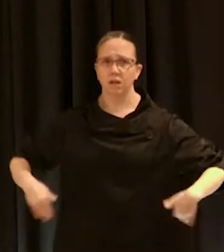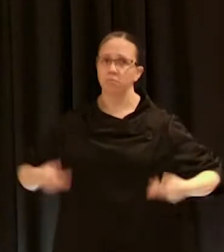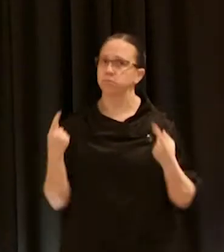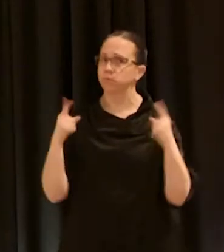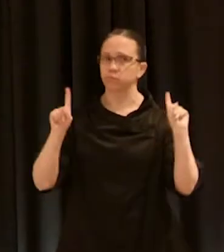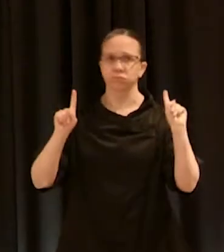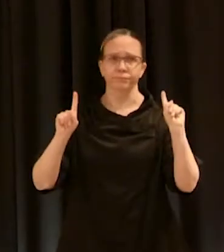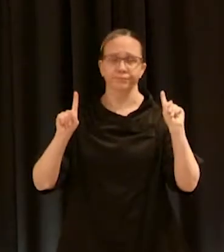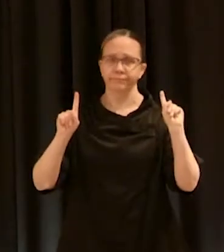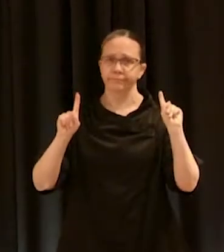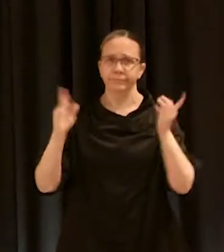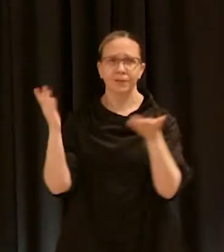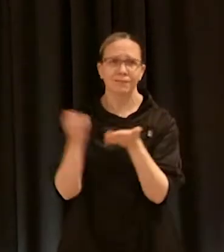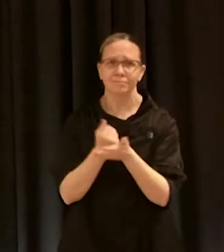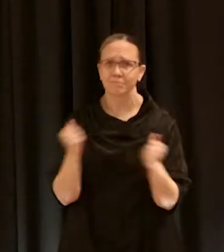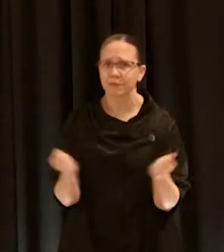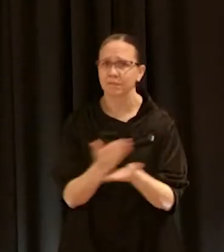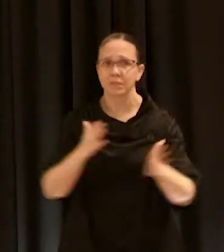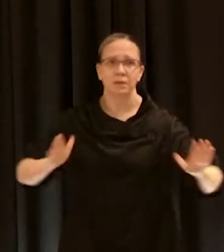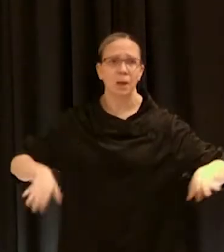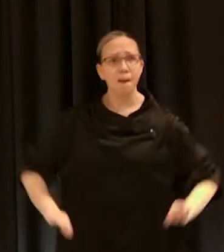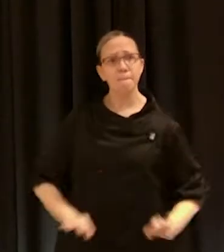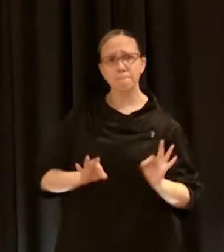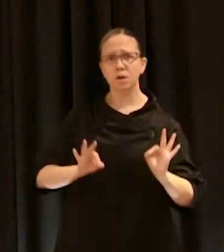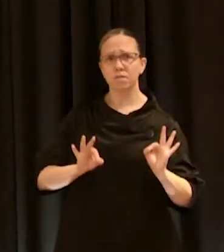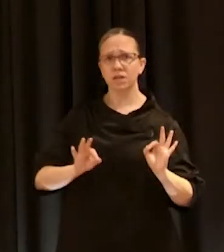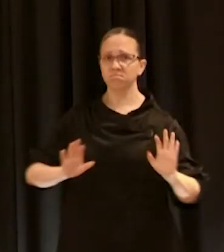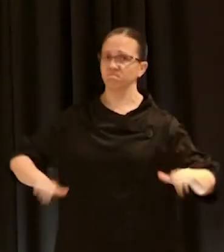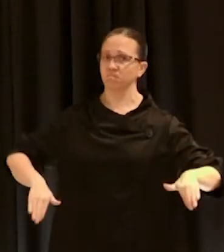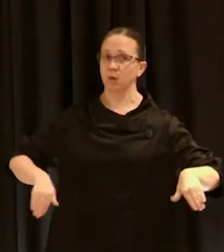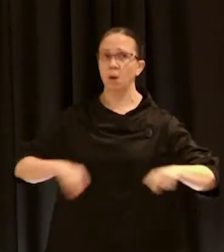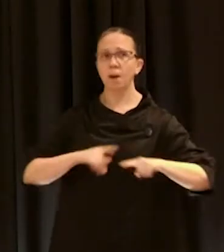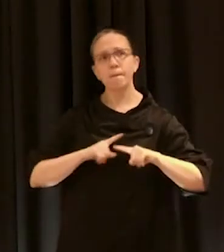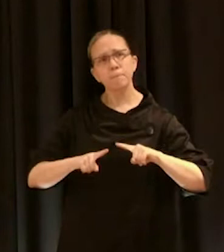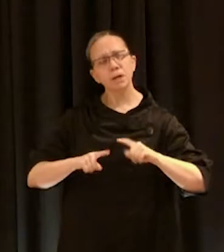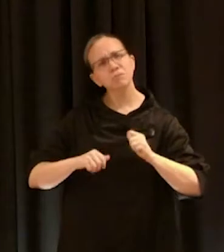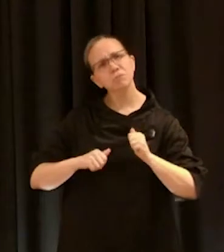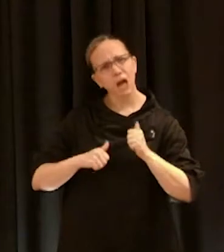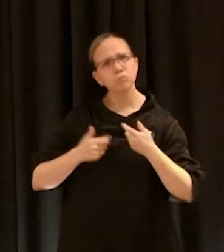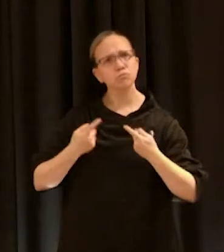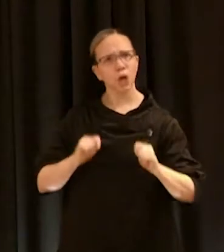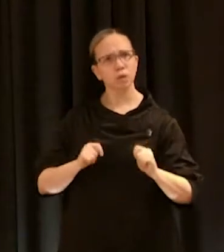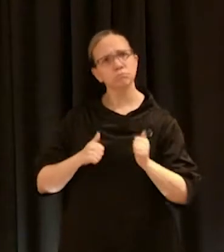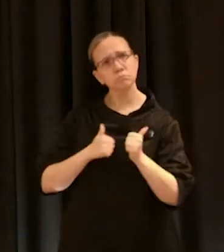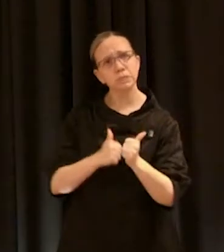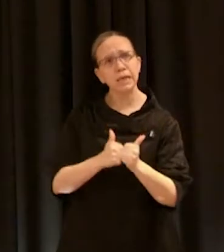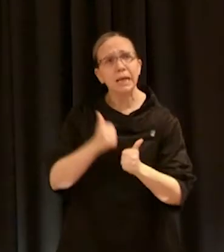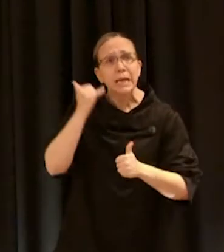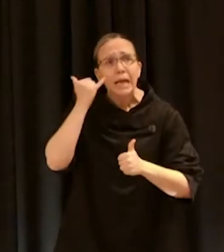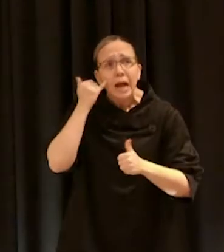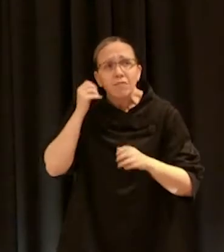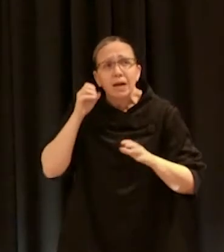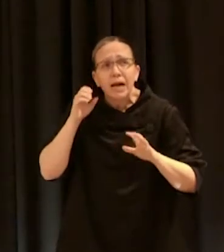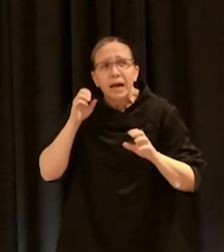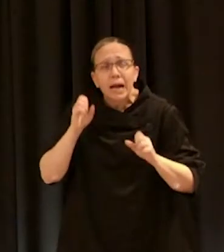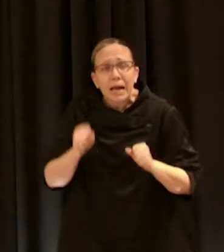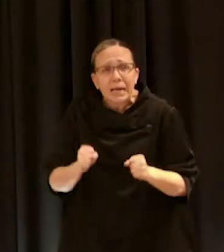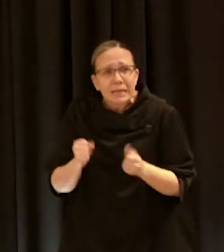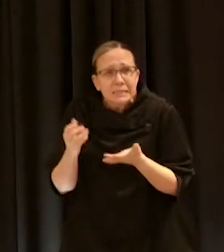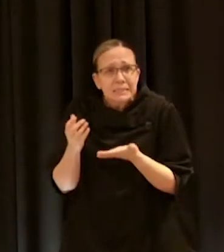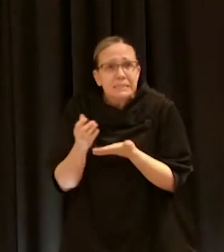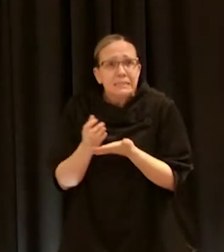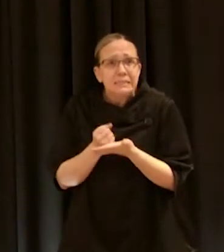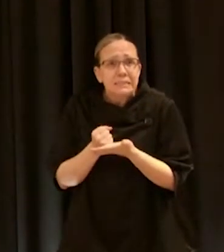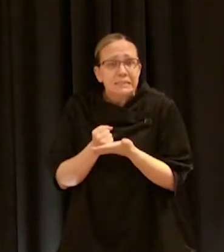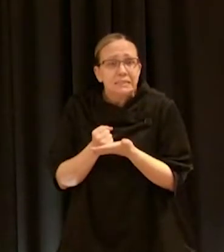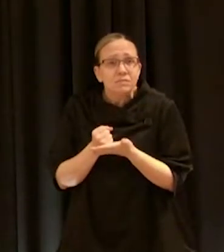attained, either were already perfect, but I follow after, if that I may apprehend